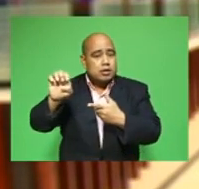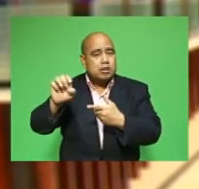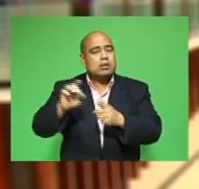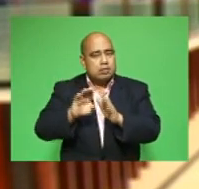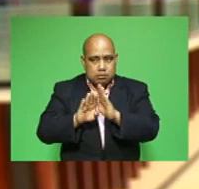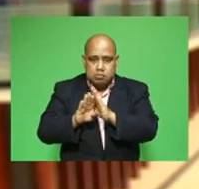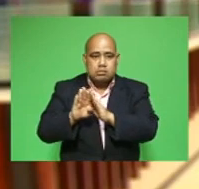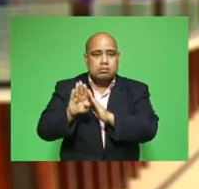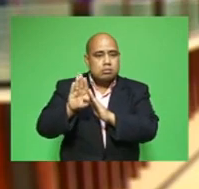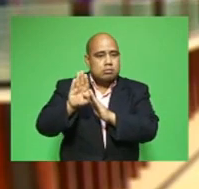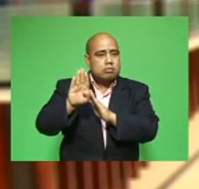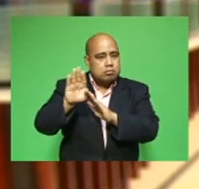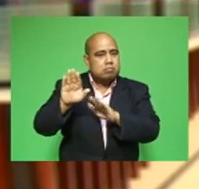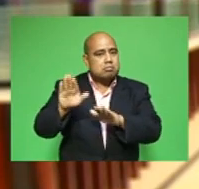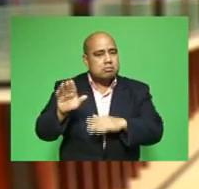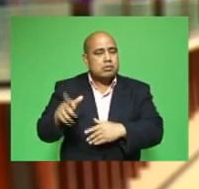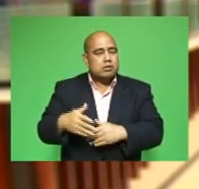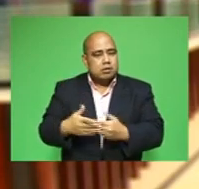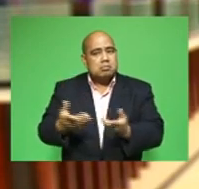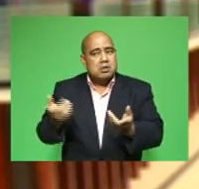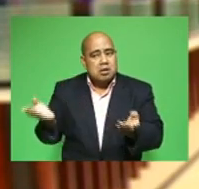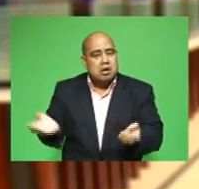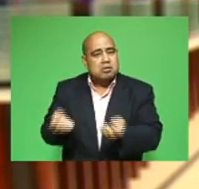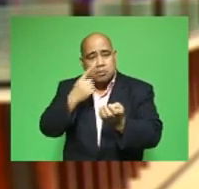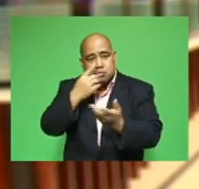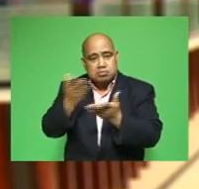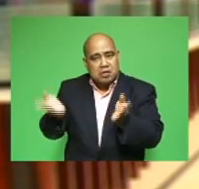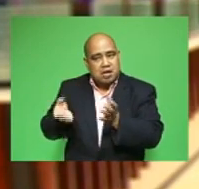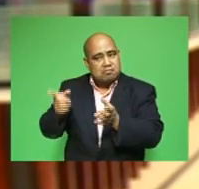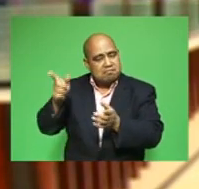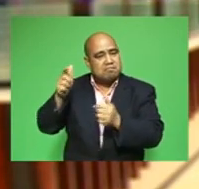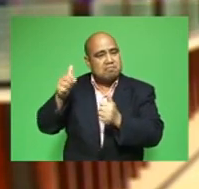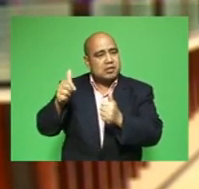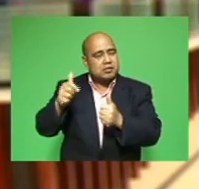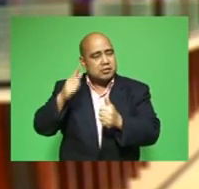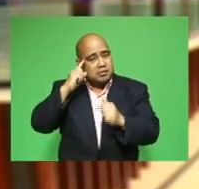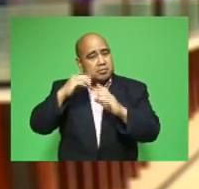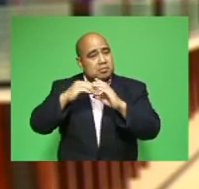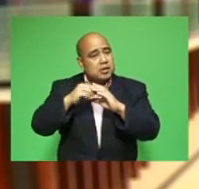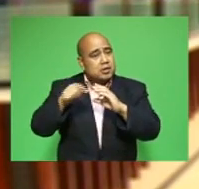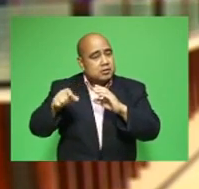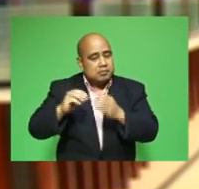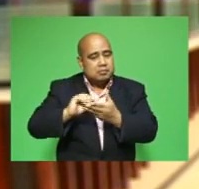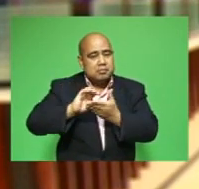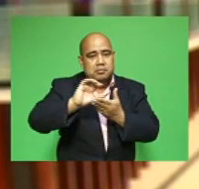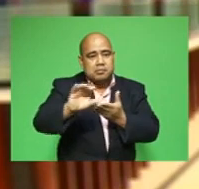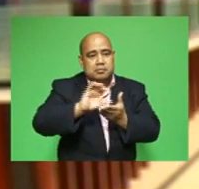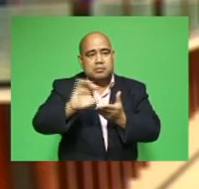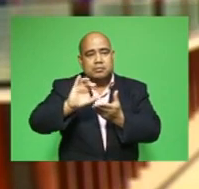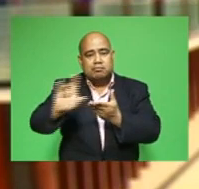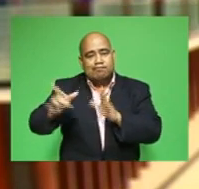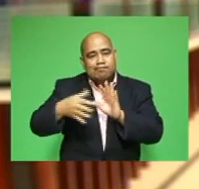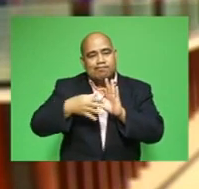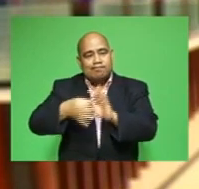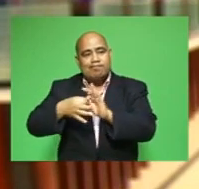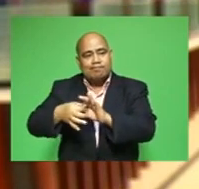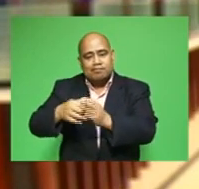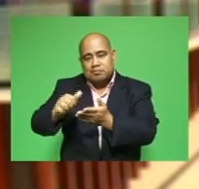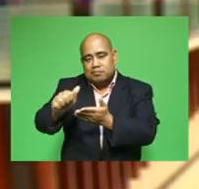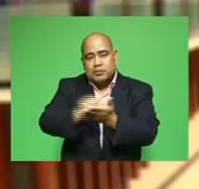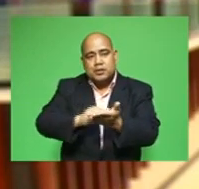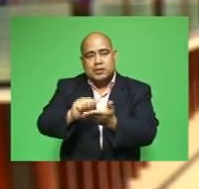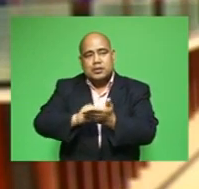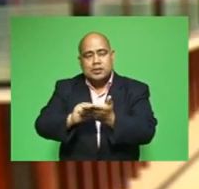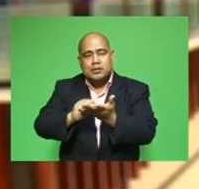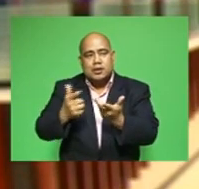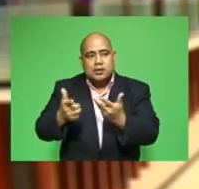been boosted by expectation that the central bank will expand bond buying program to shore up the coronavirus-stricken economy. The central